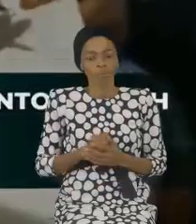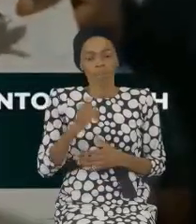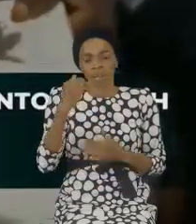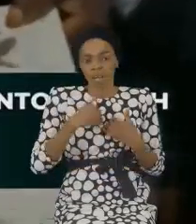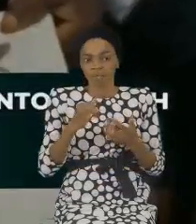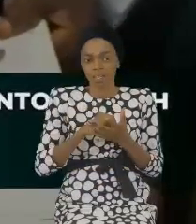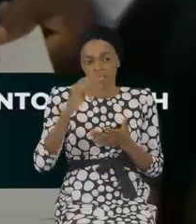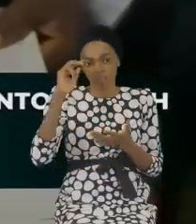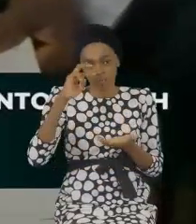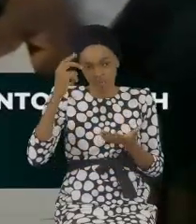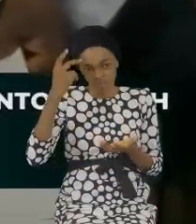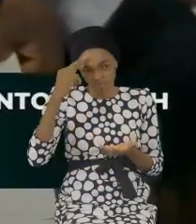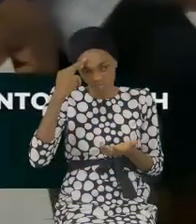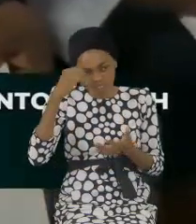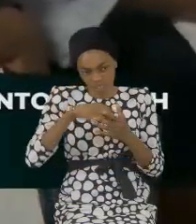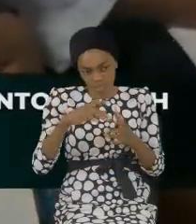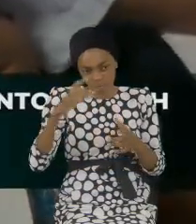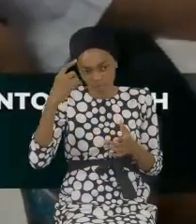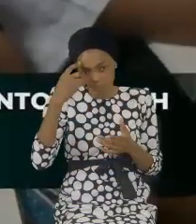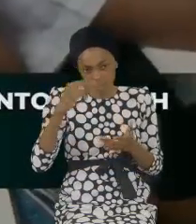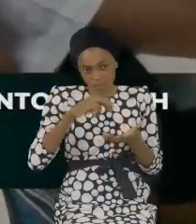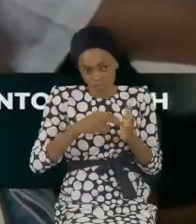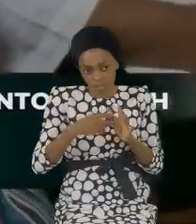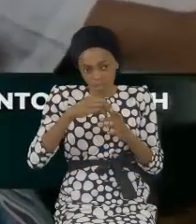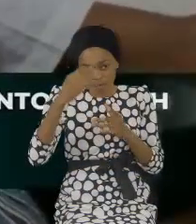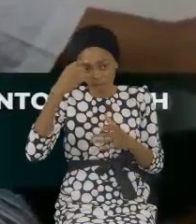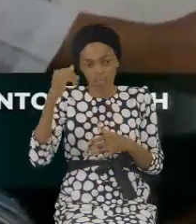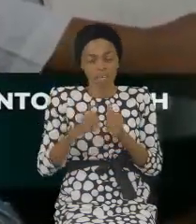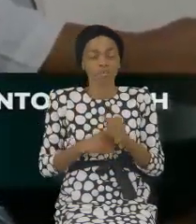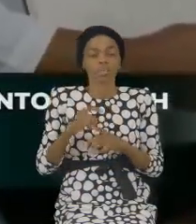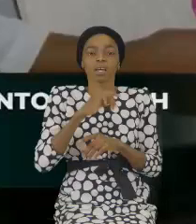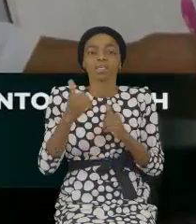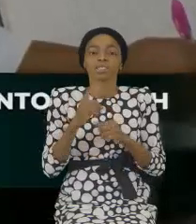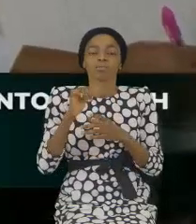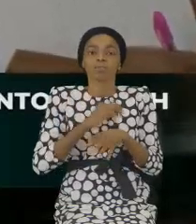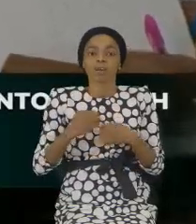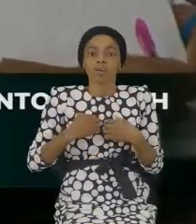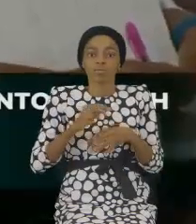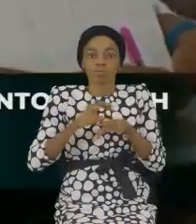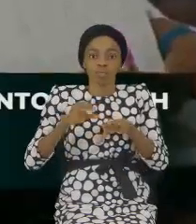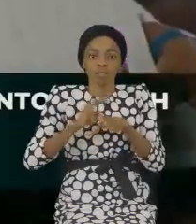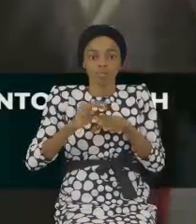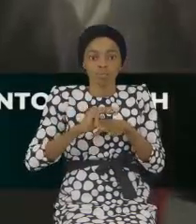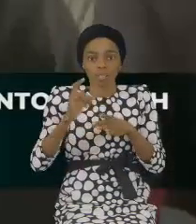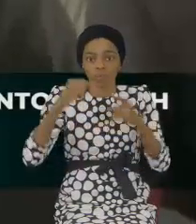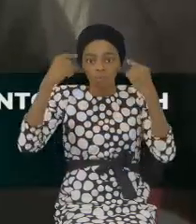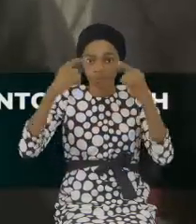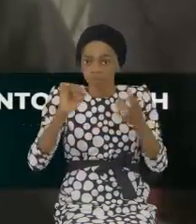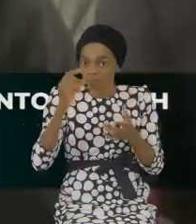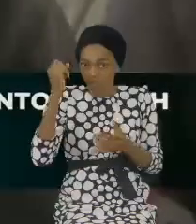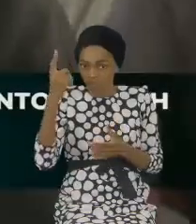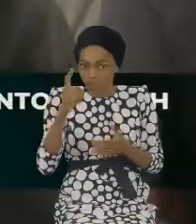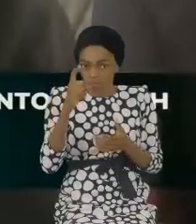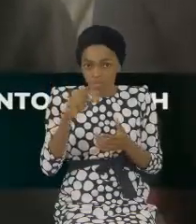mind every time. Anytime you do ministry and you're successful, understand that's not the end